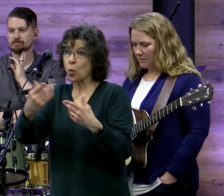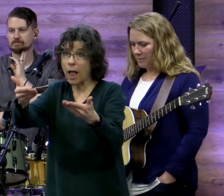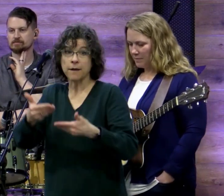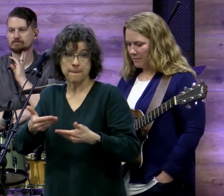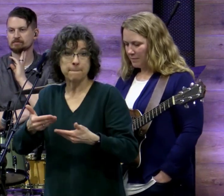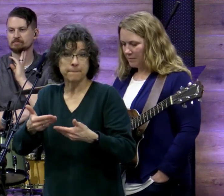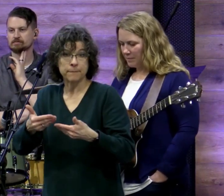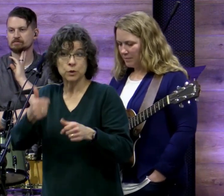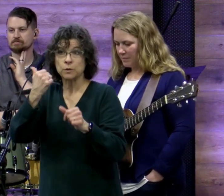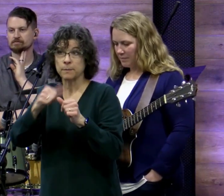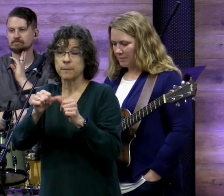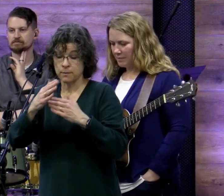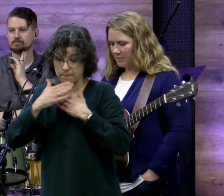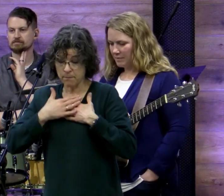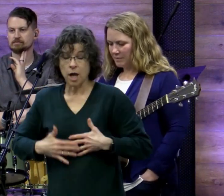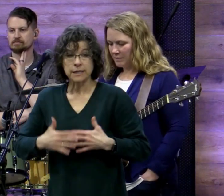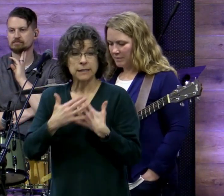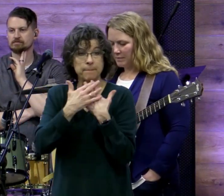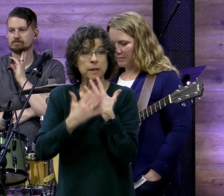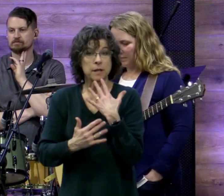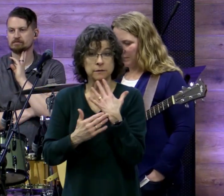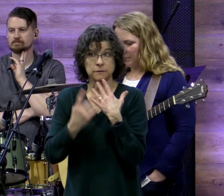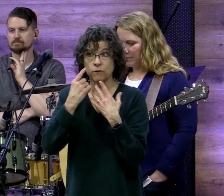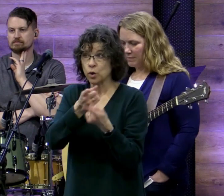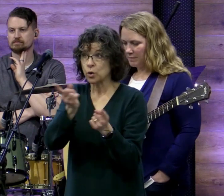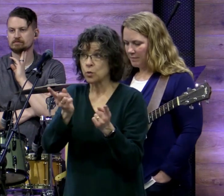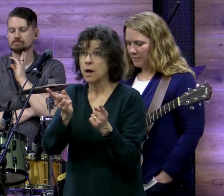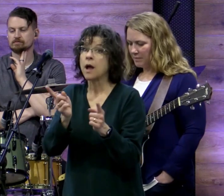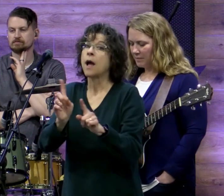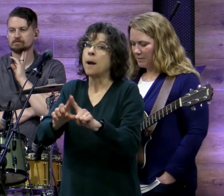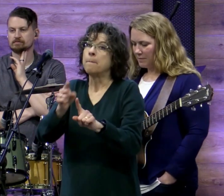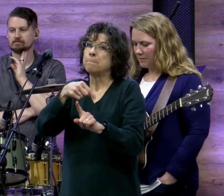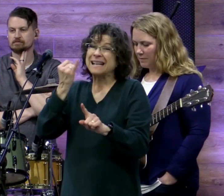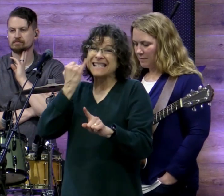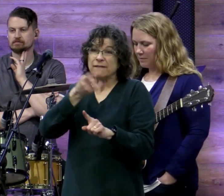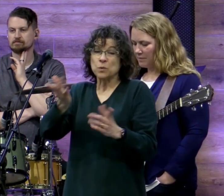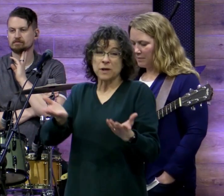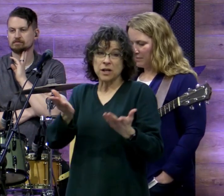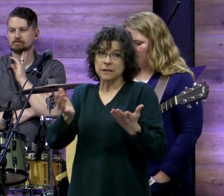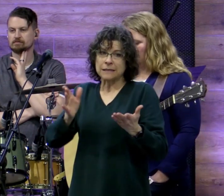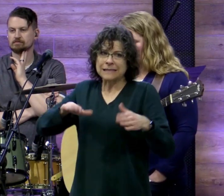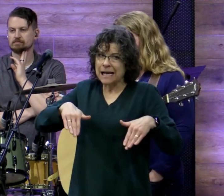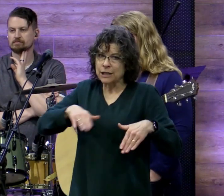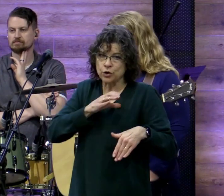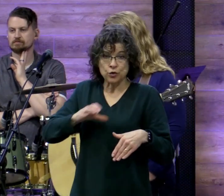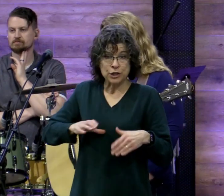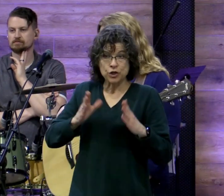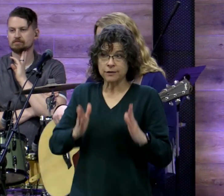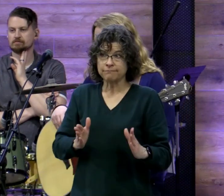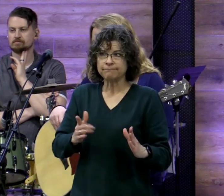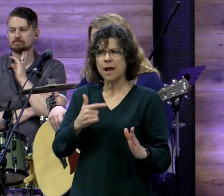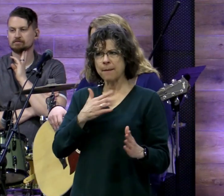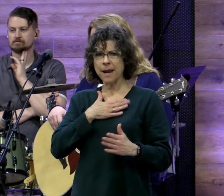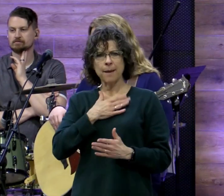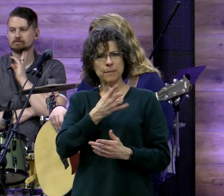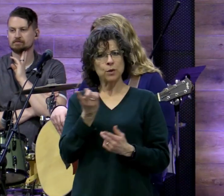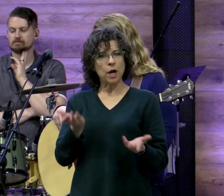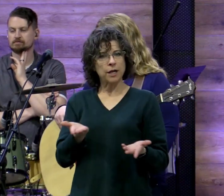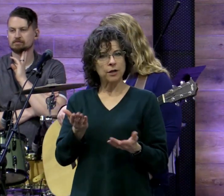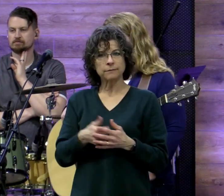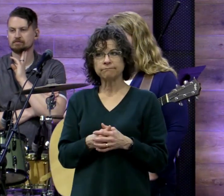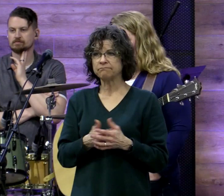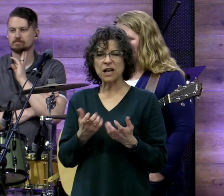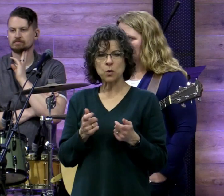you and his blood shed for you. If you're here today and you're not a Christian, I wanted to let you know, I'm really glad you're here. I have no desire